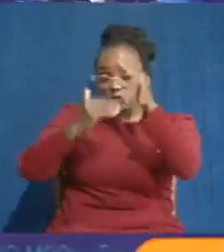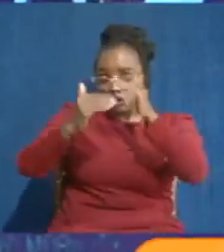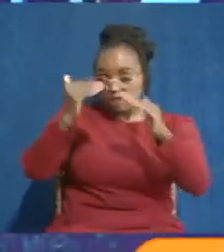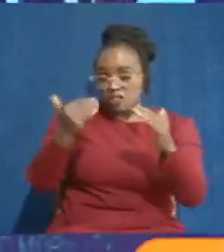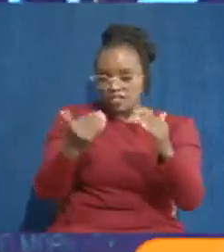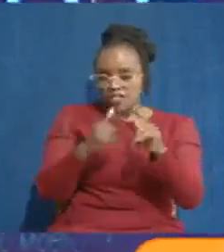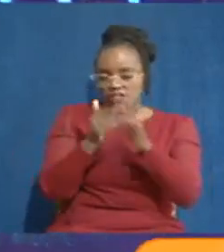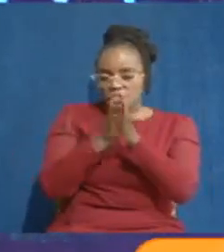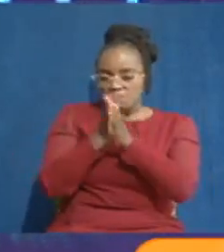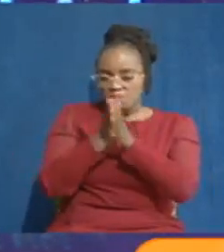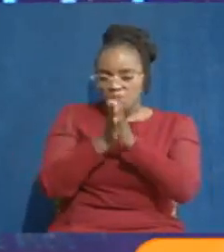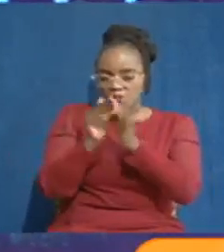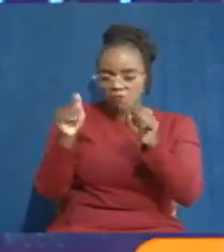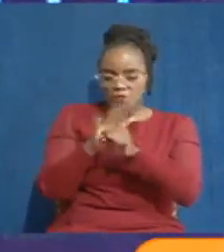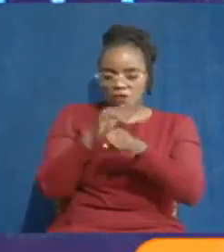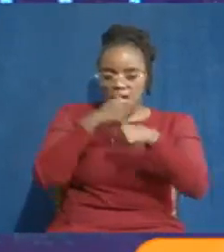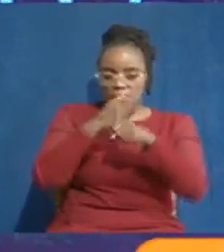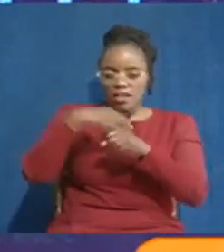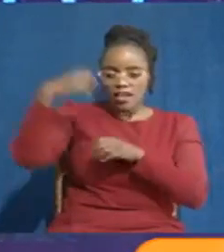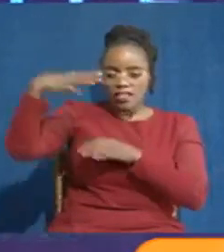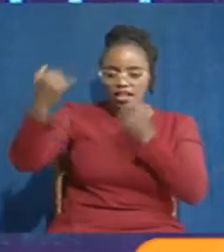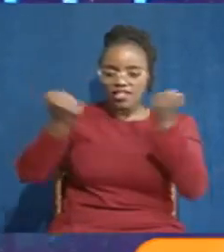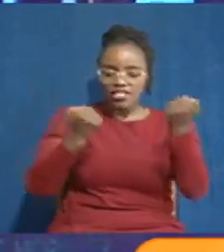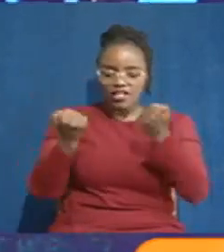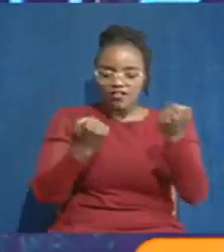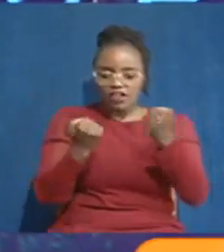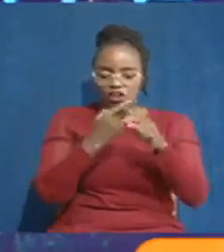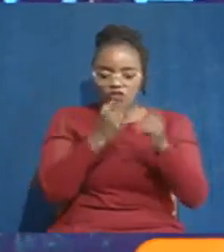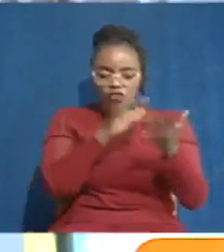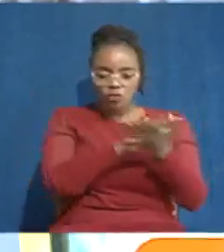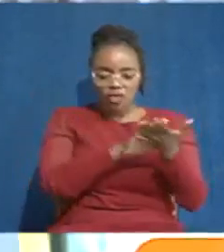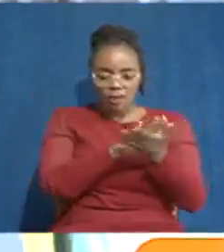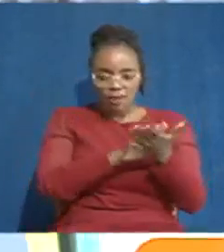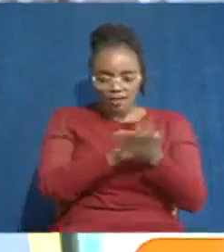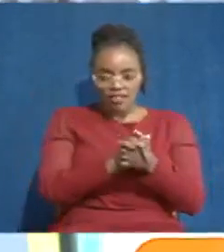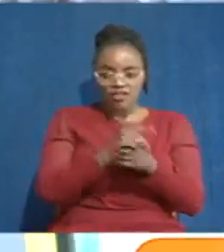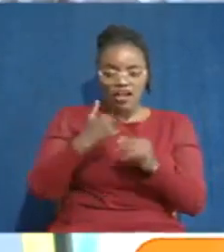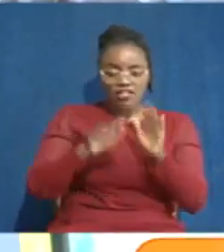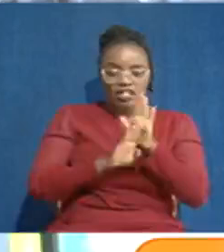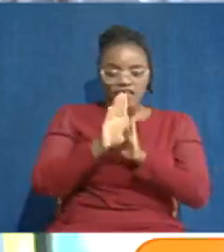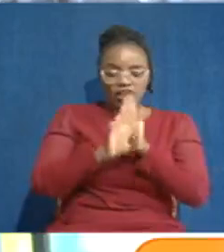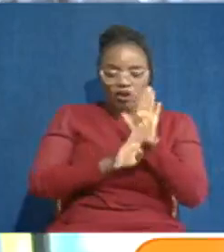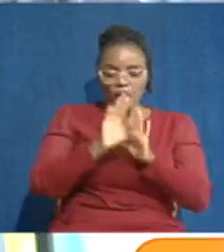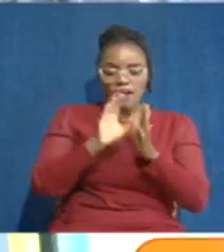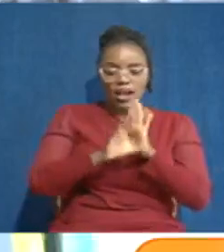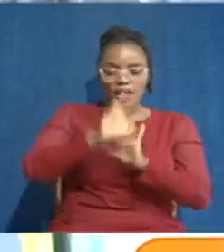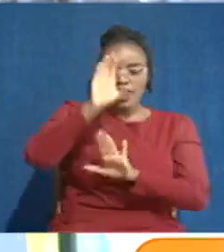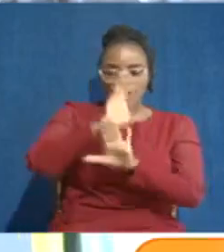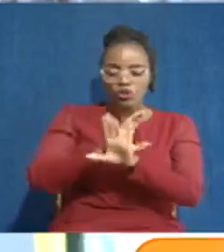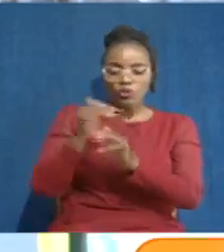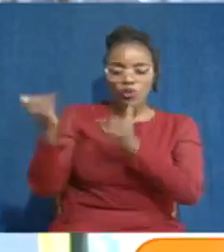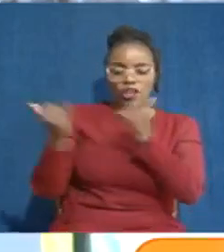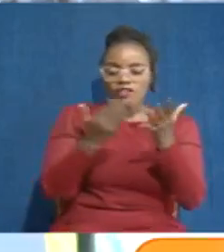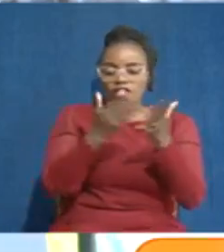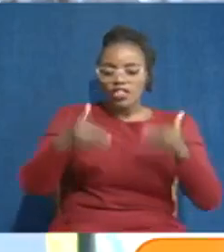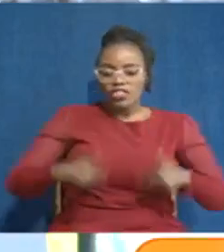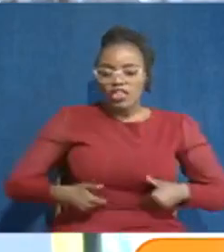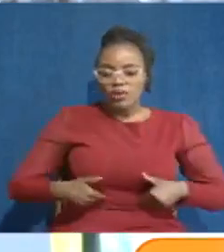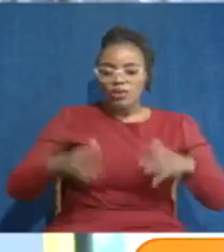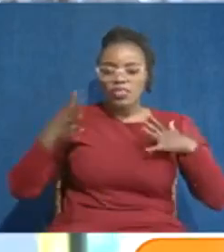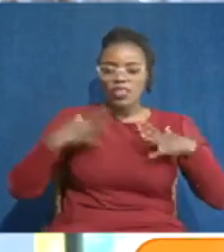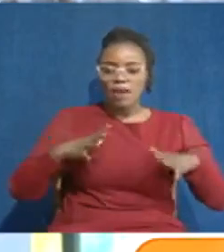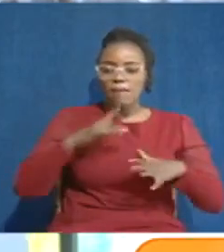looks forward to fully making electric vehicles from scratch. We are developing a curriculum for that, which we're inviting young people